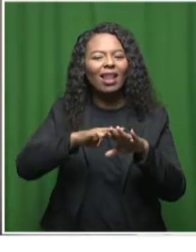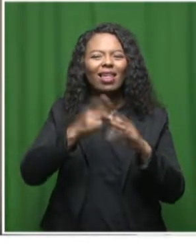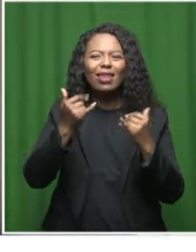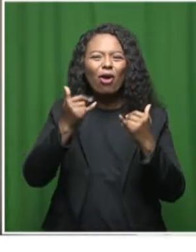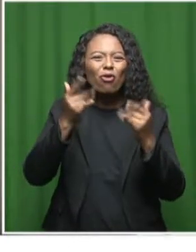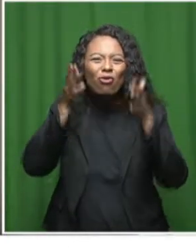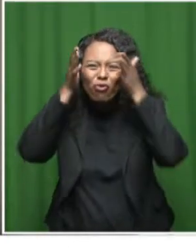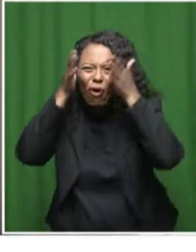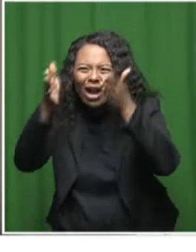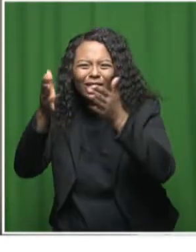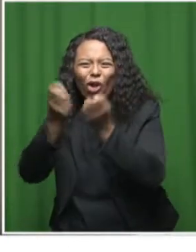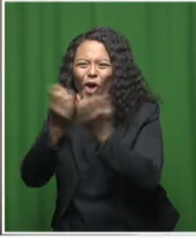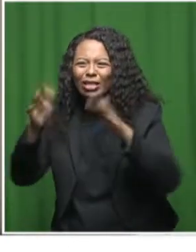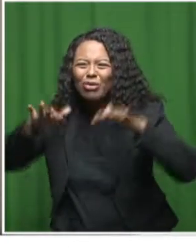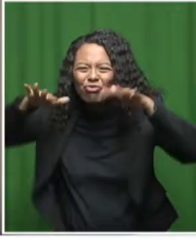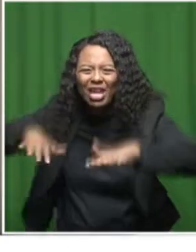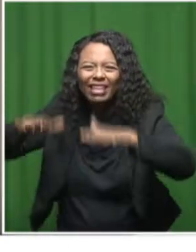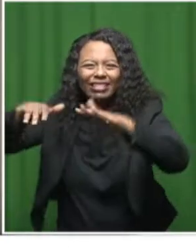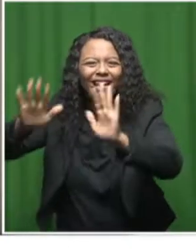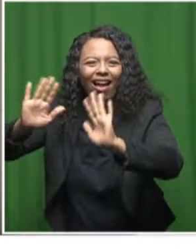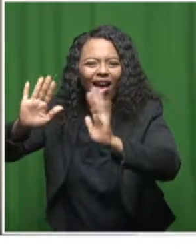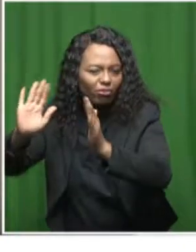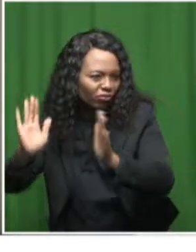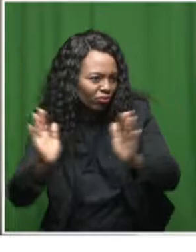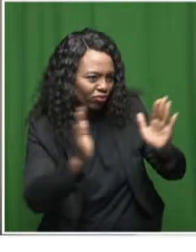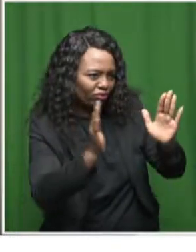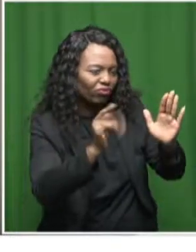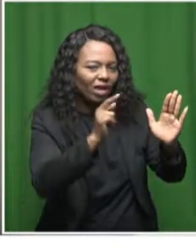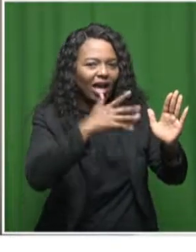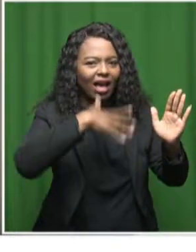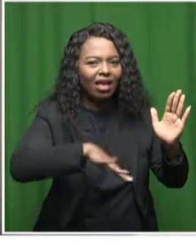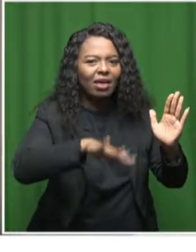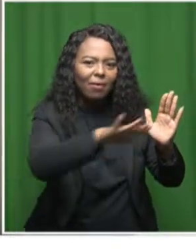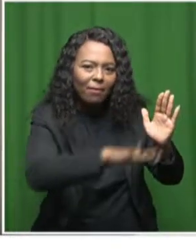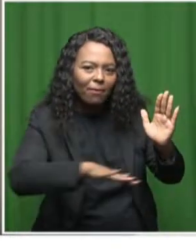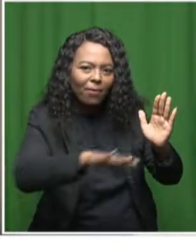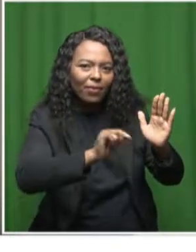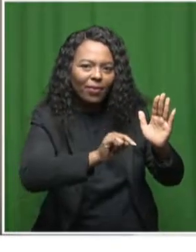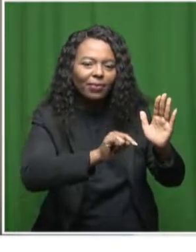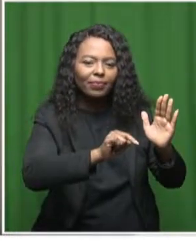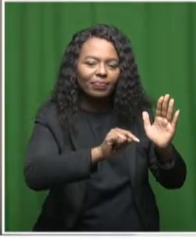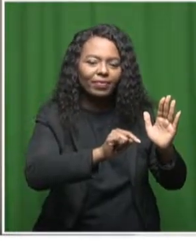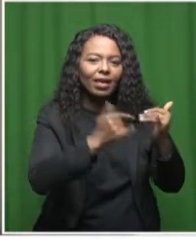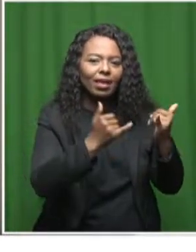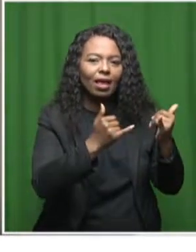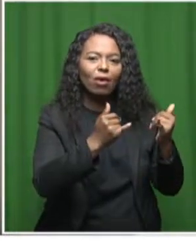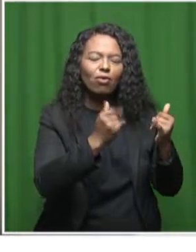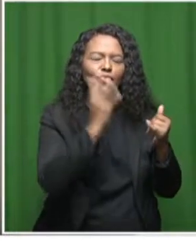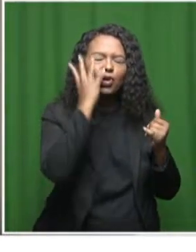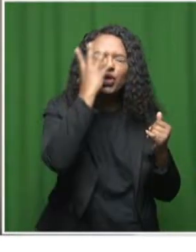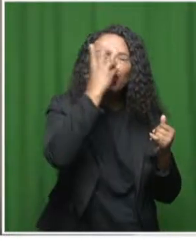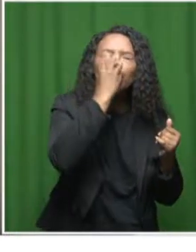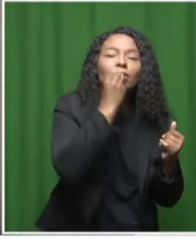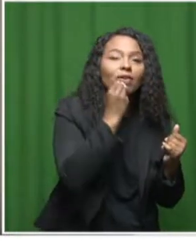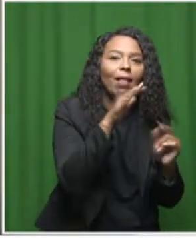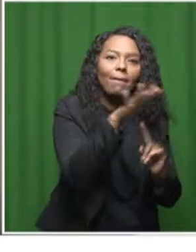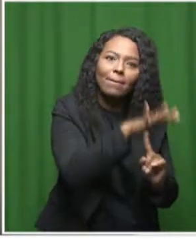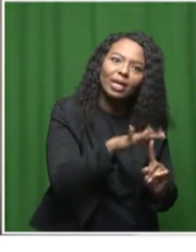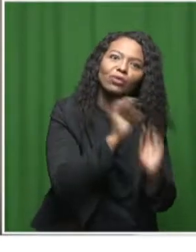go, just 10 or 15 kilometres inland from Durban, there's some, cripplingly beautiful